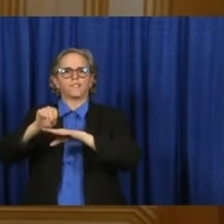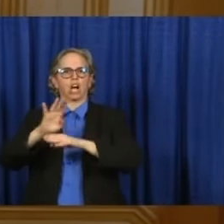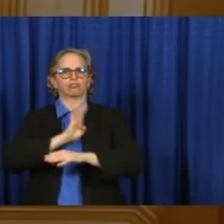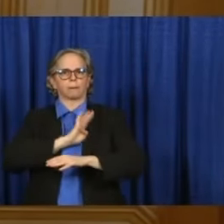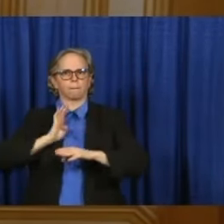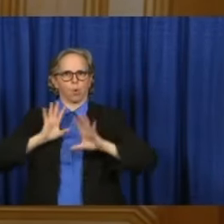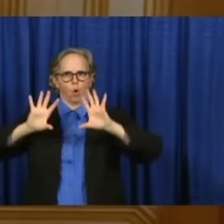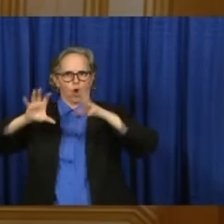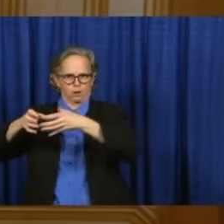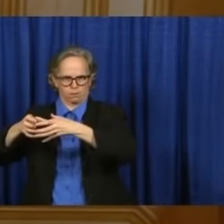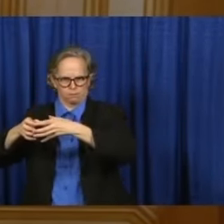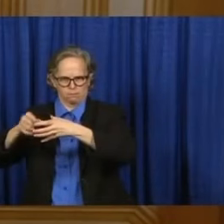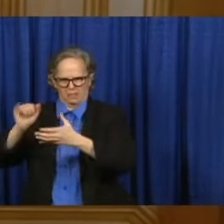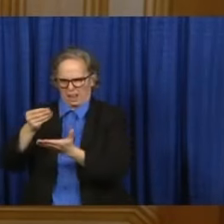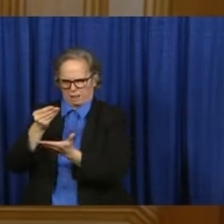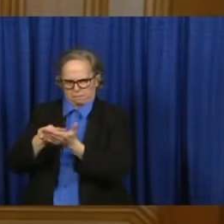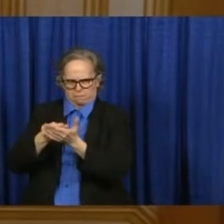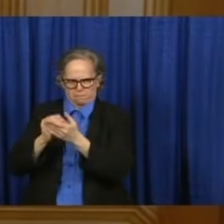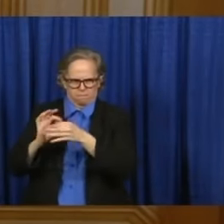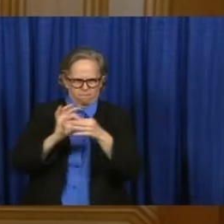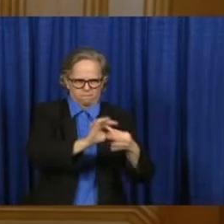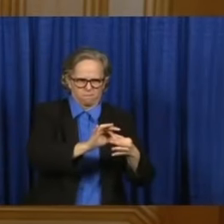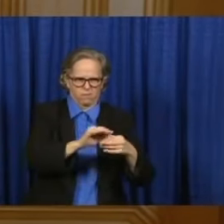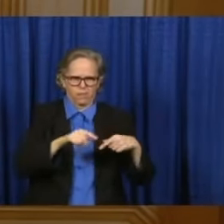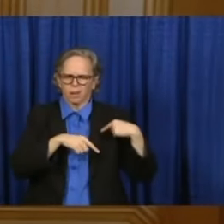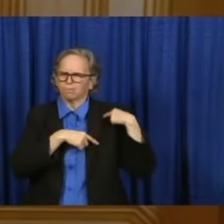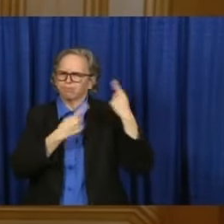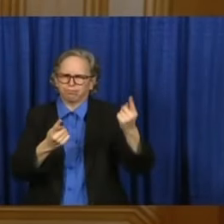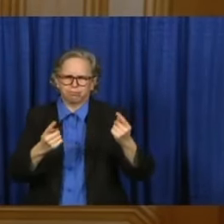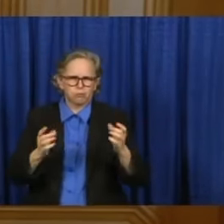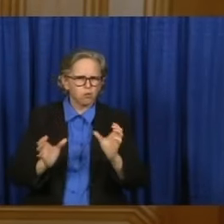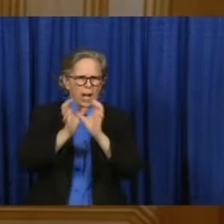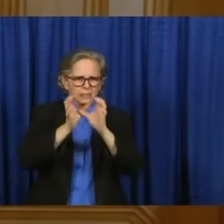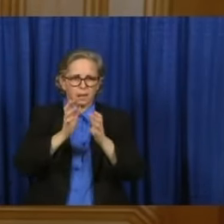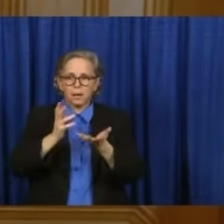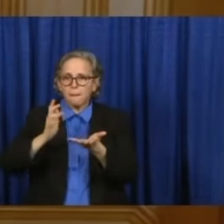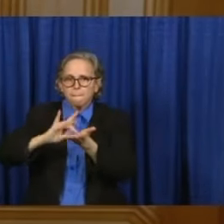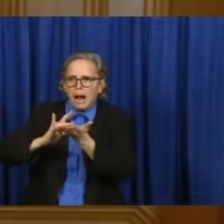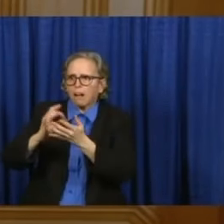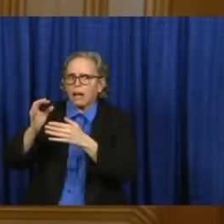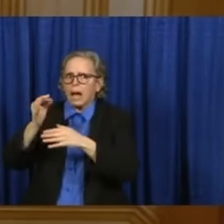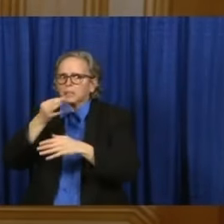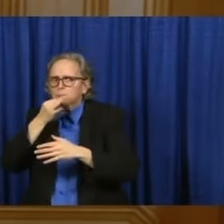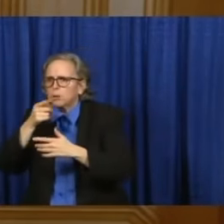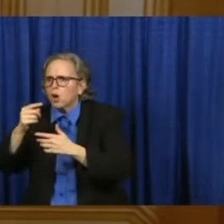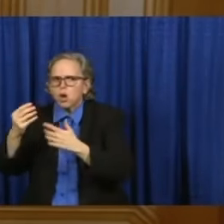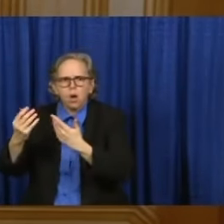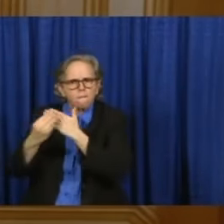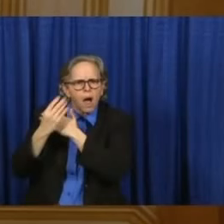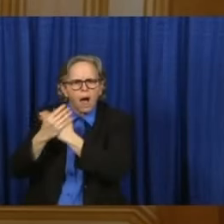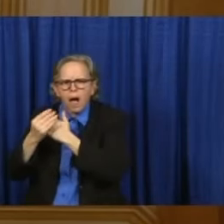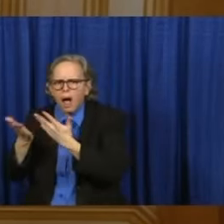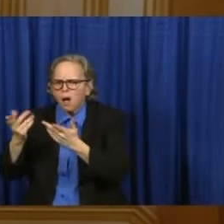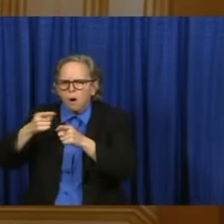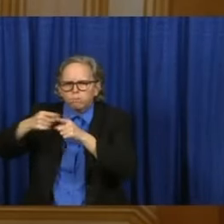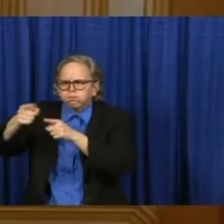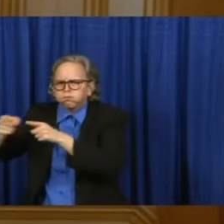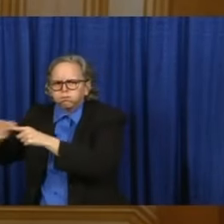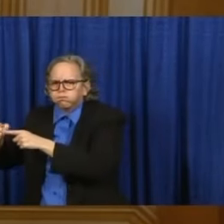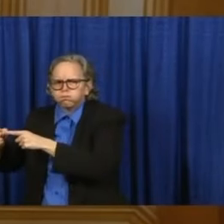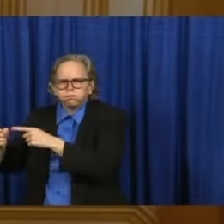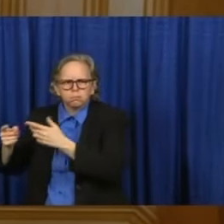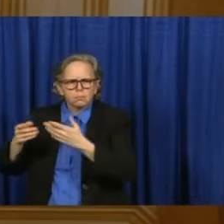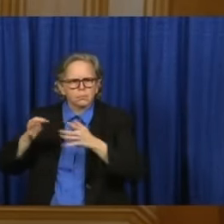crisis, I've relied on medical experts. I've relied on people in the field, people who